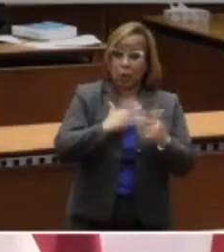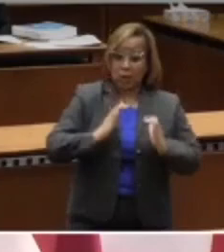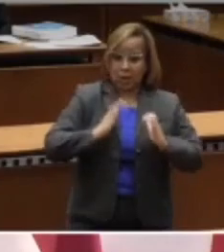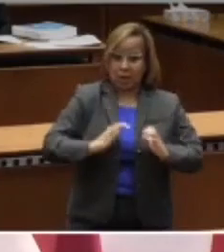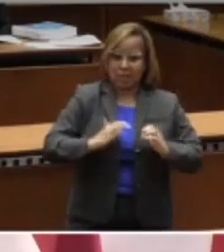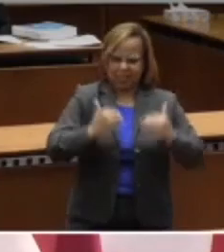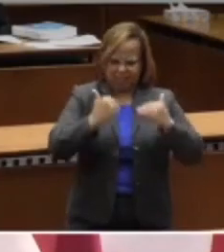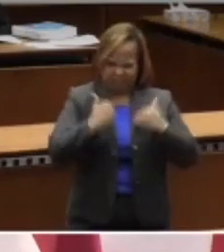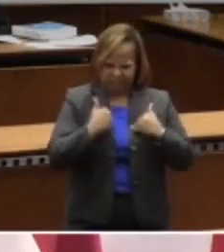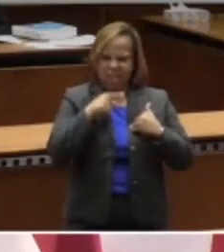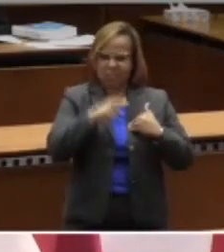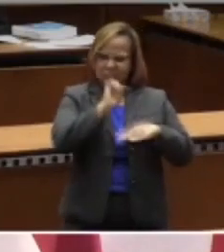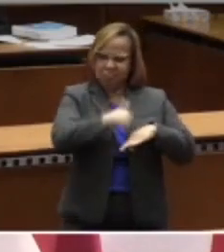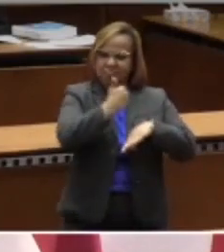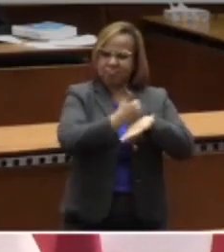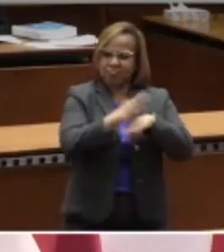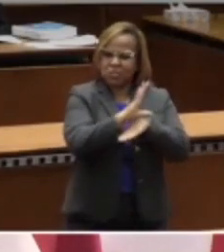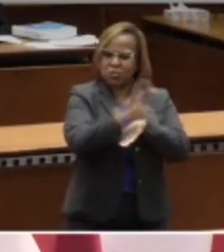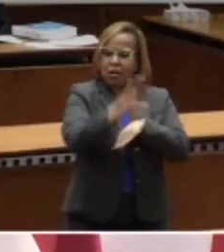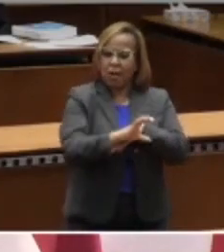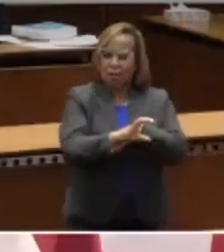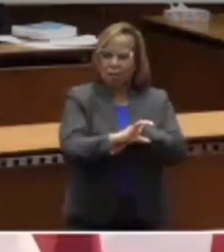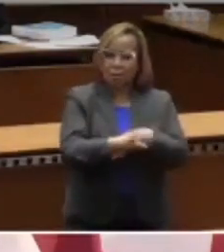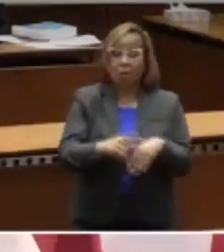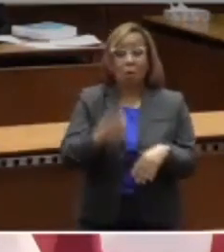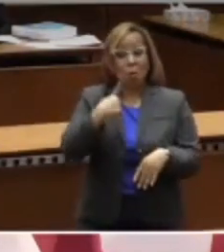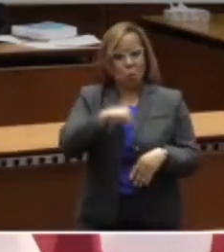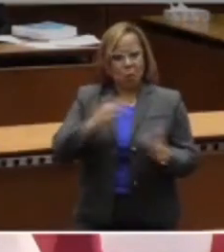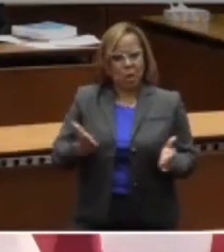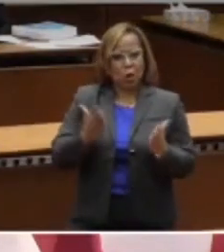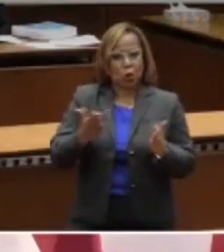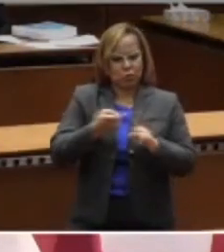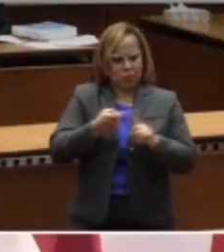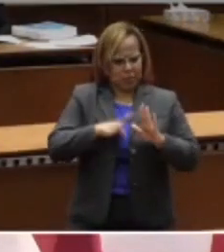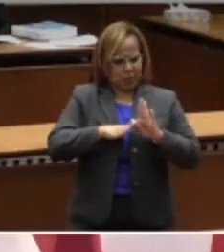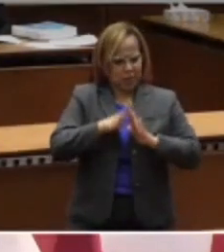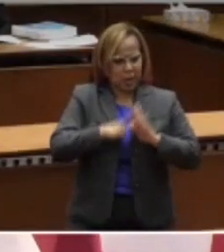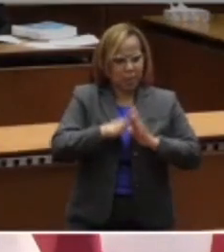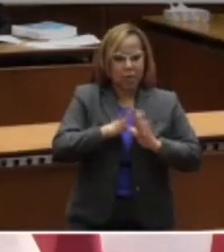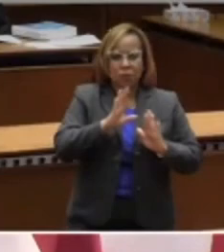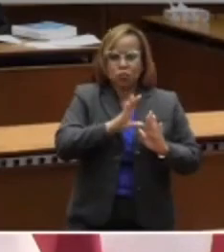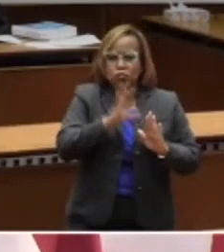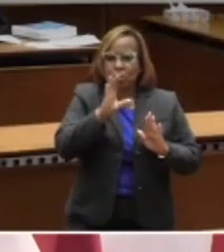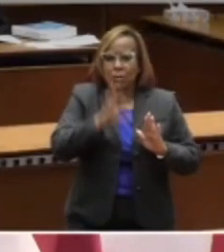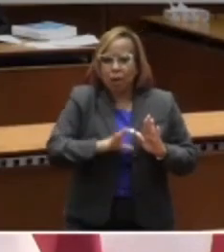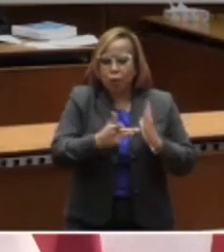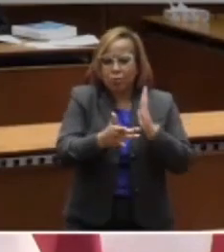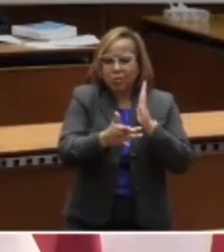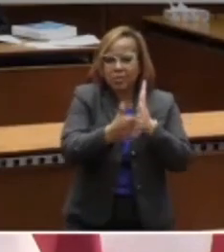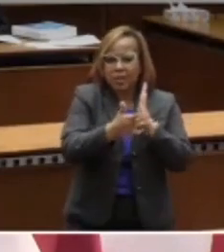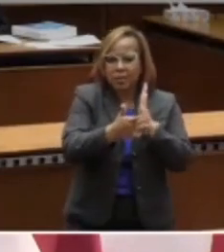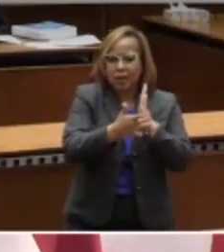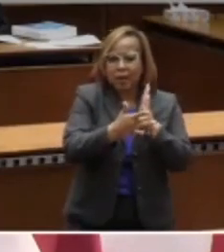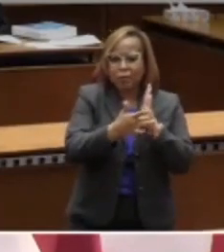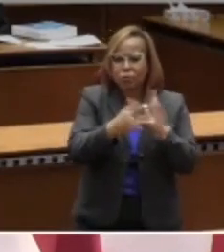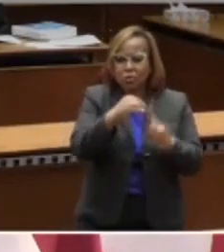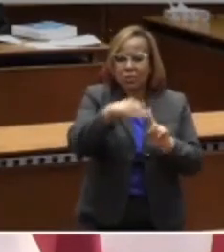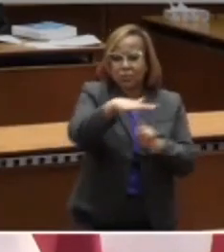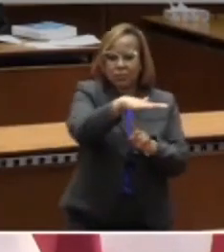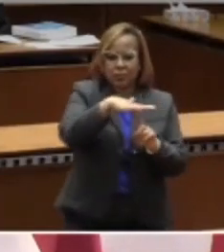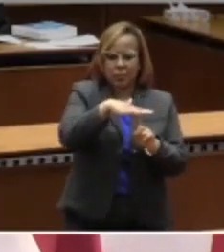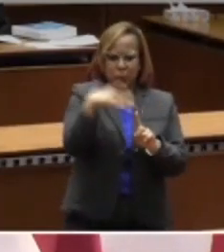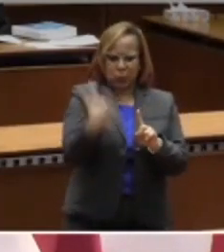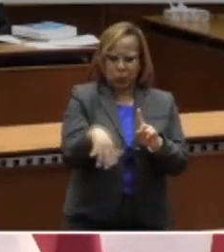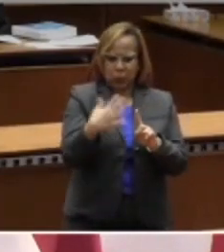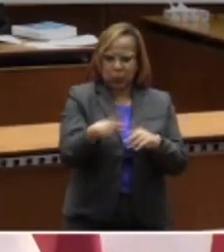have headquarters in Chicago. We were encouraged by the development of the Chicago technology scene. It's a